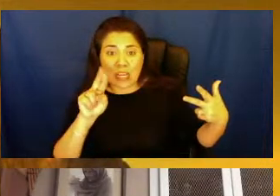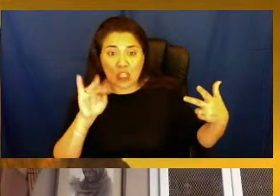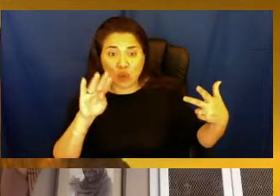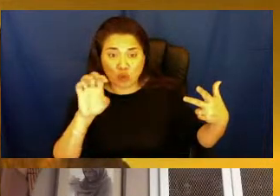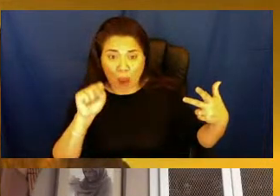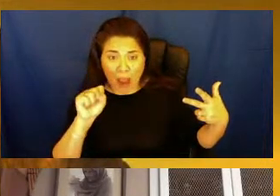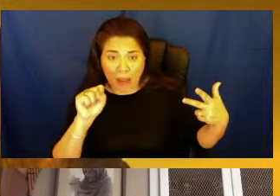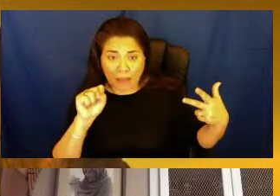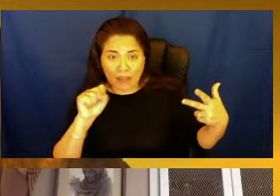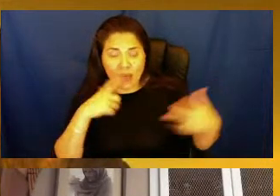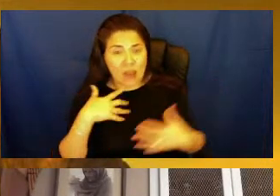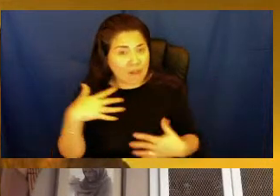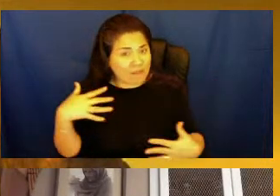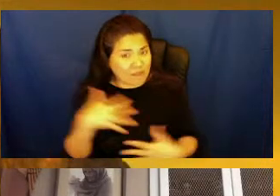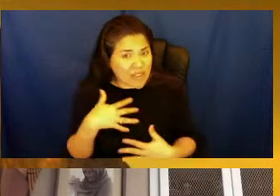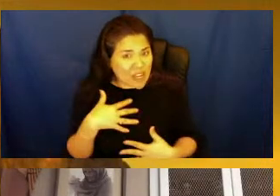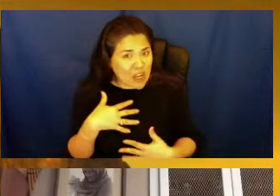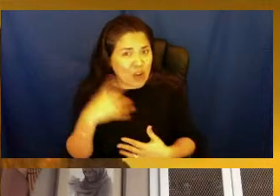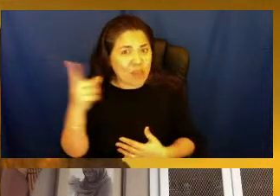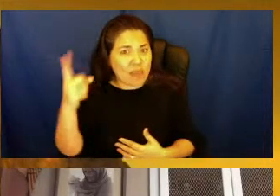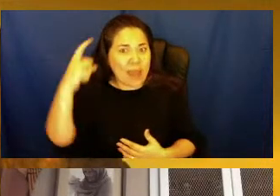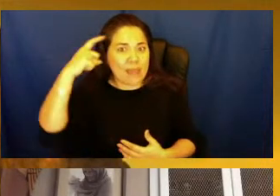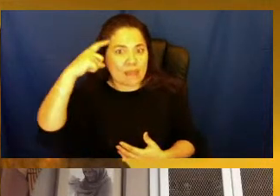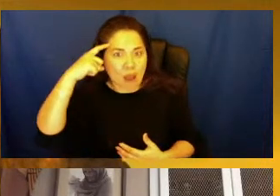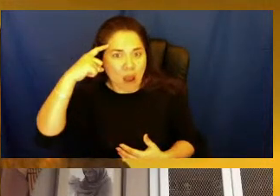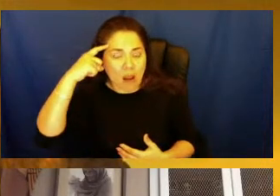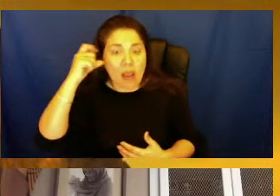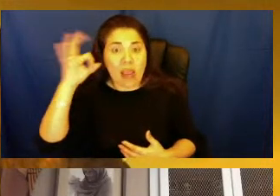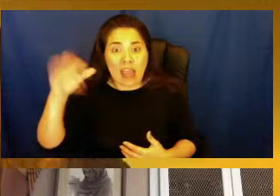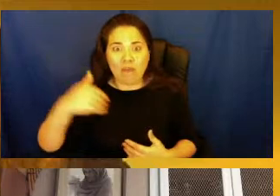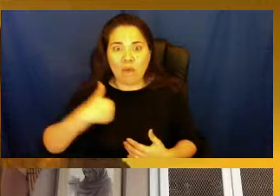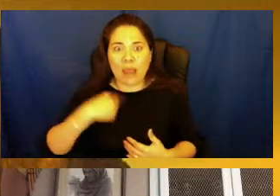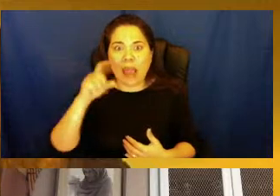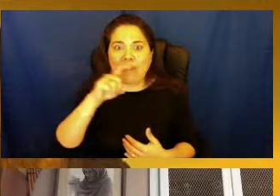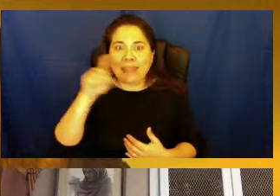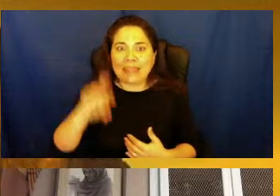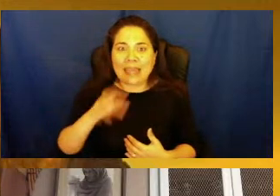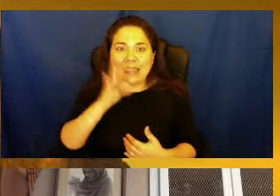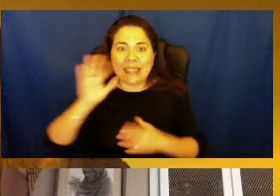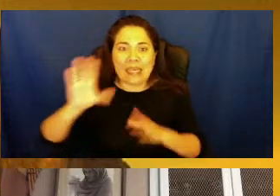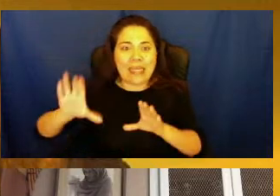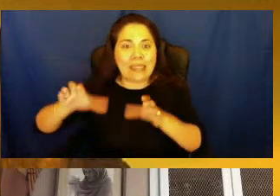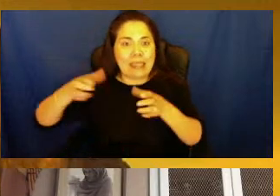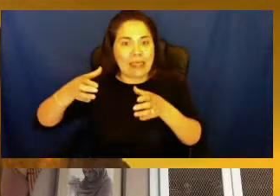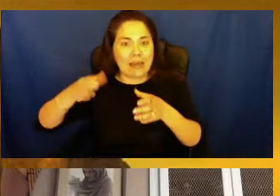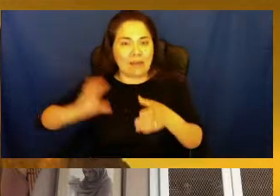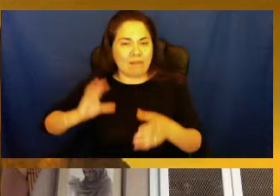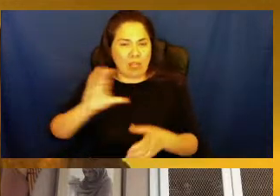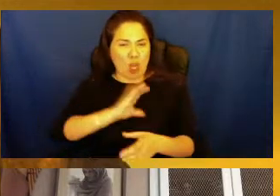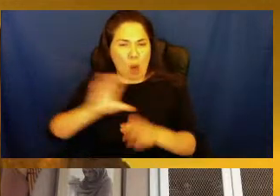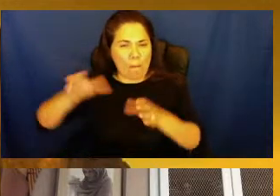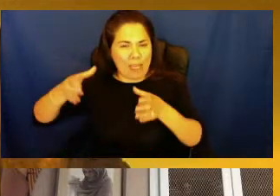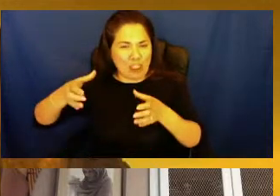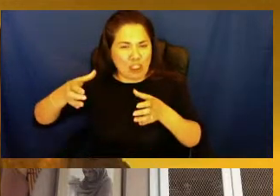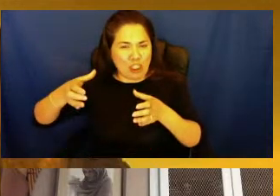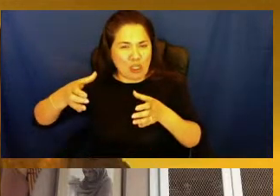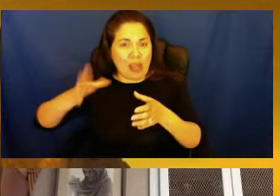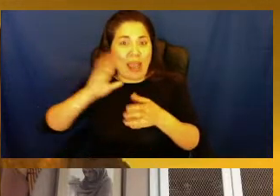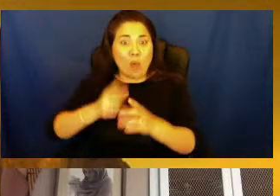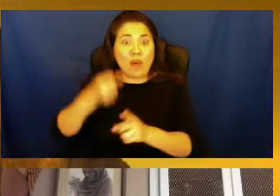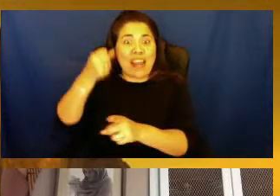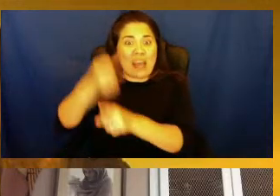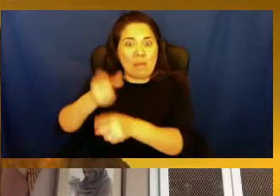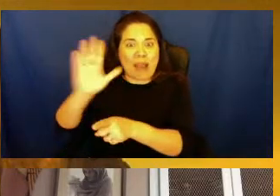The fear was that having a Texas Indian Commission would minimize or impact their gaining